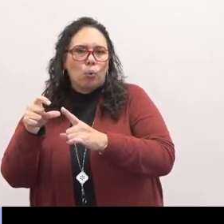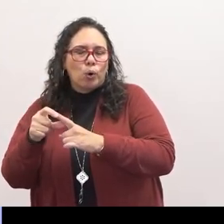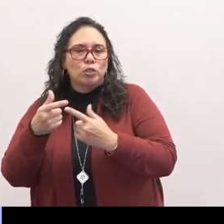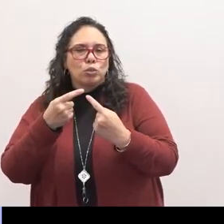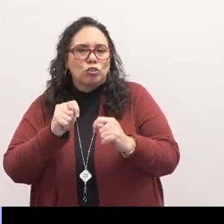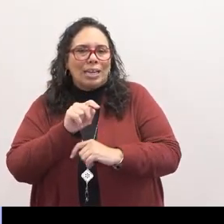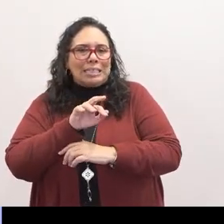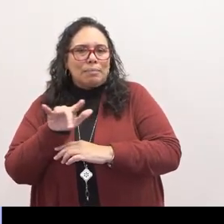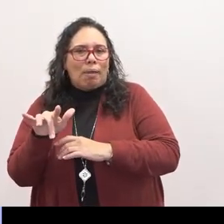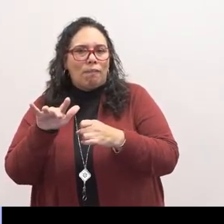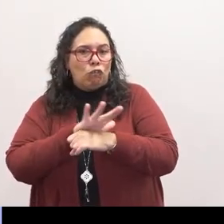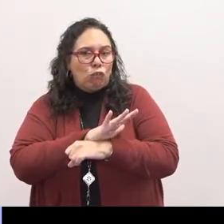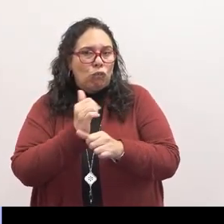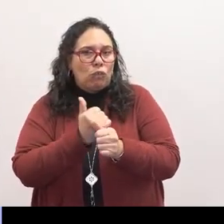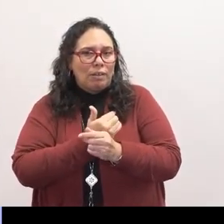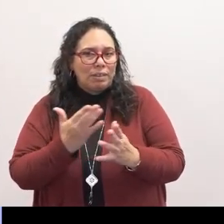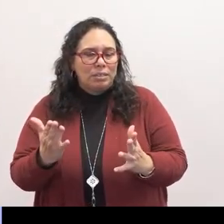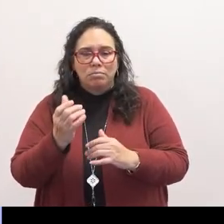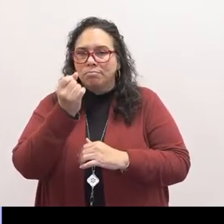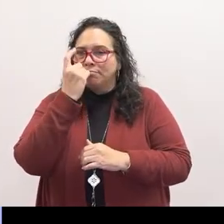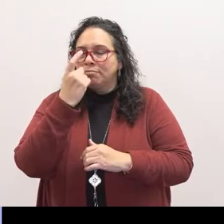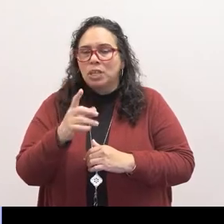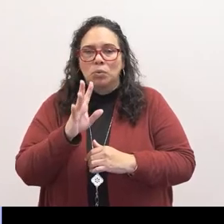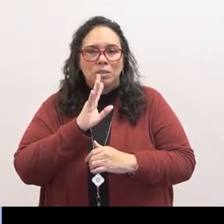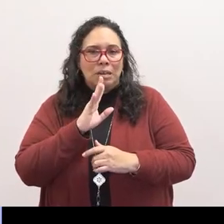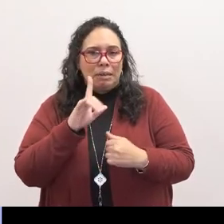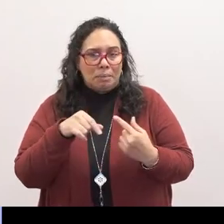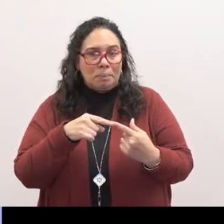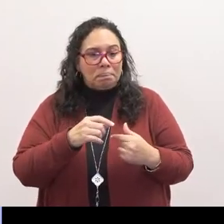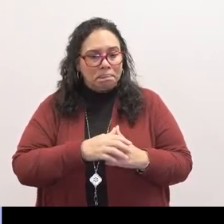people an understanding of what it is they're talking about.